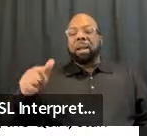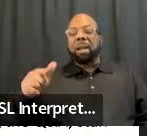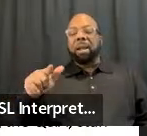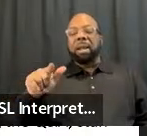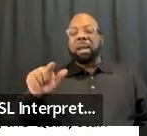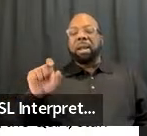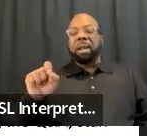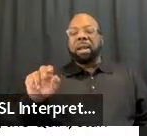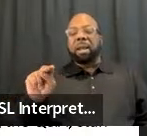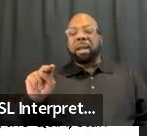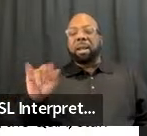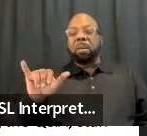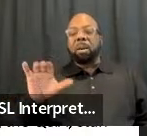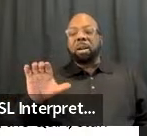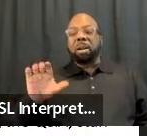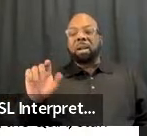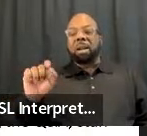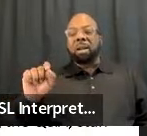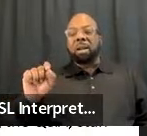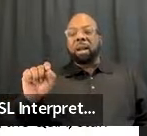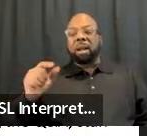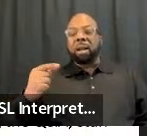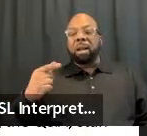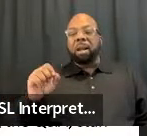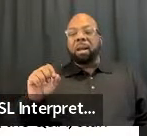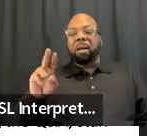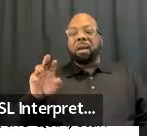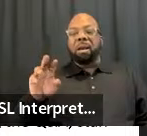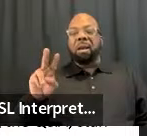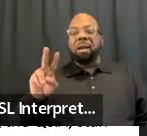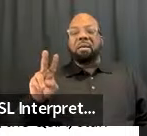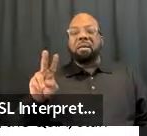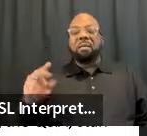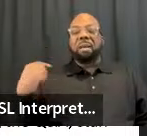_DL@planning.nyc.gov. Spanish interpreter, if you could unmic and do the same.